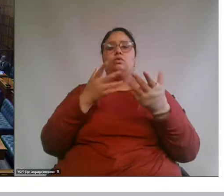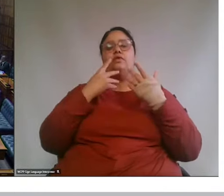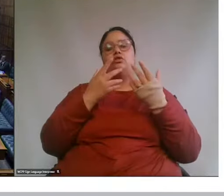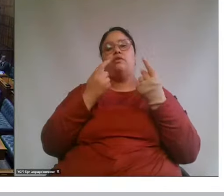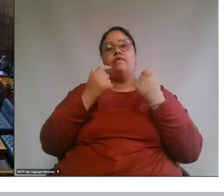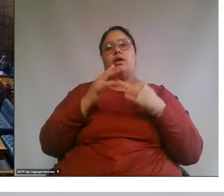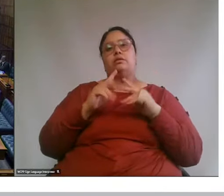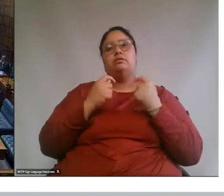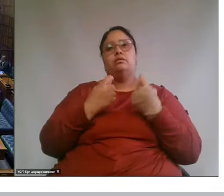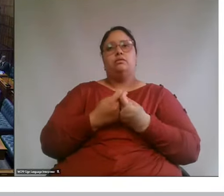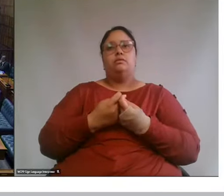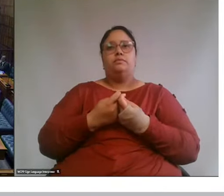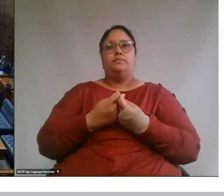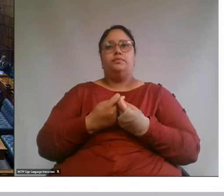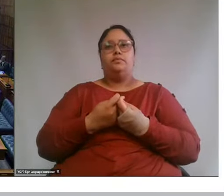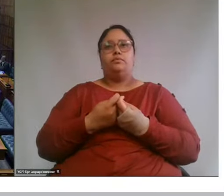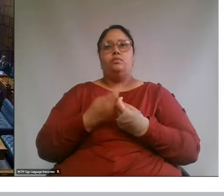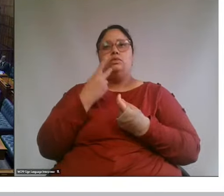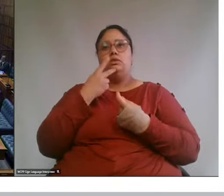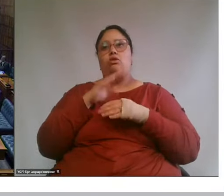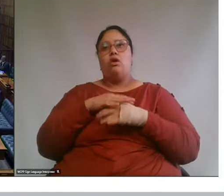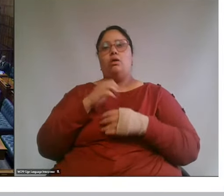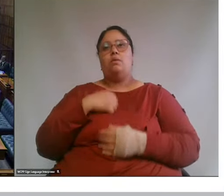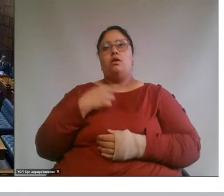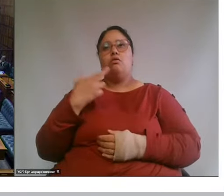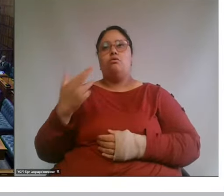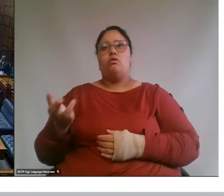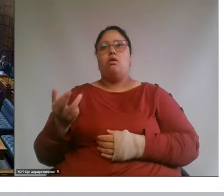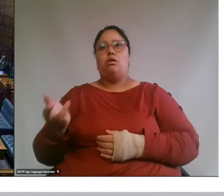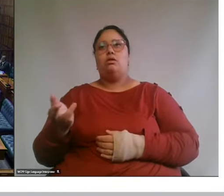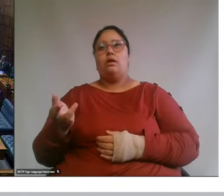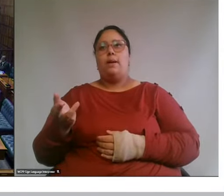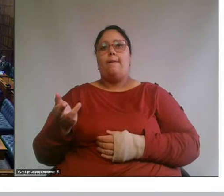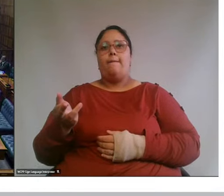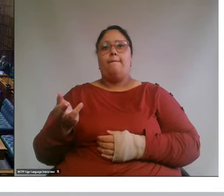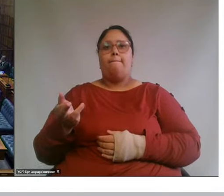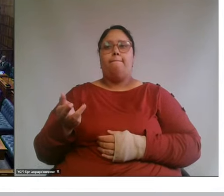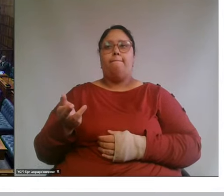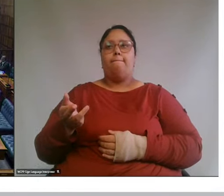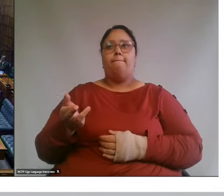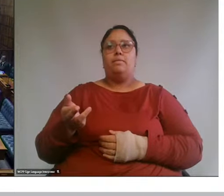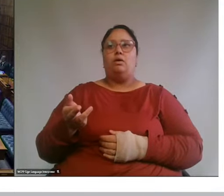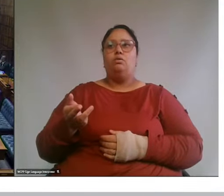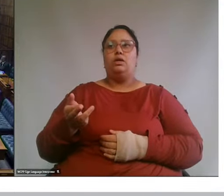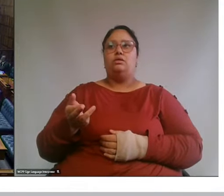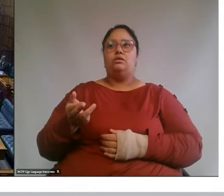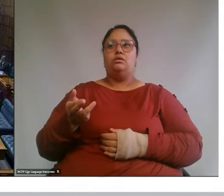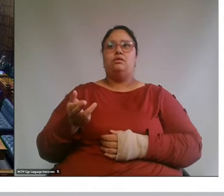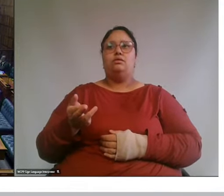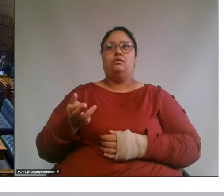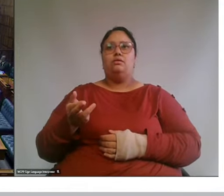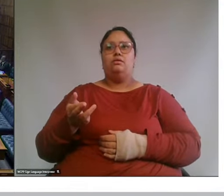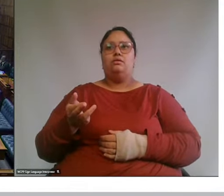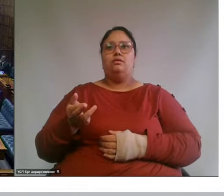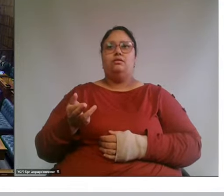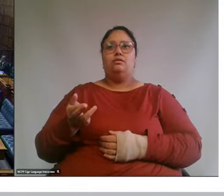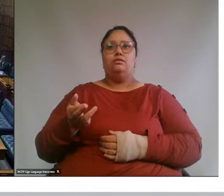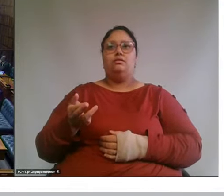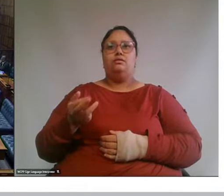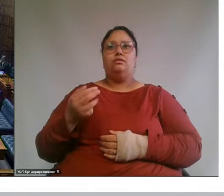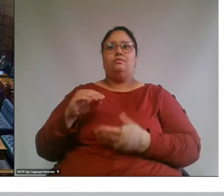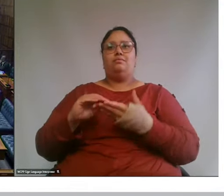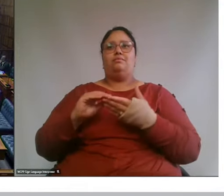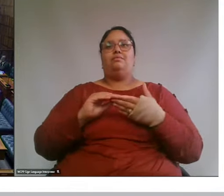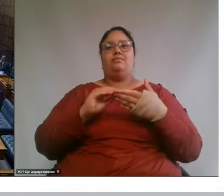team um and you will see on my right that I appointed a new CFO um we also brought